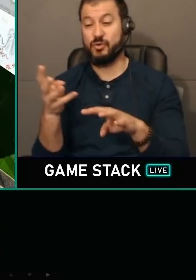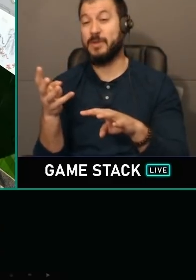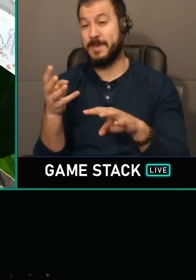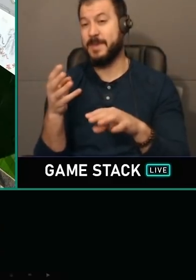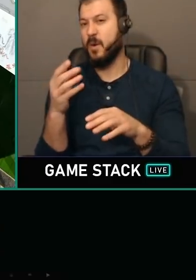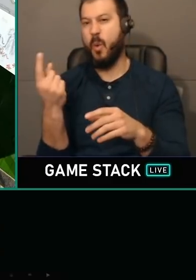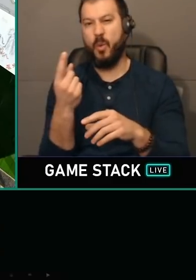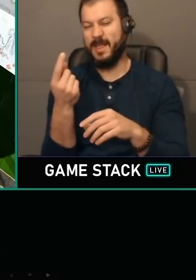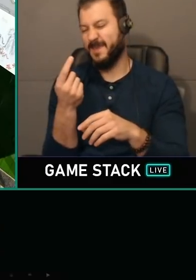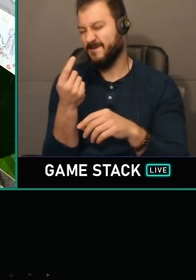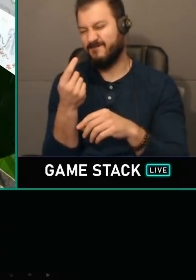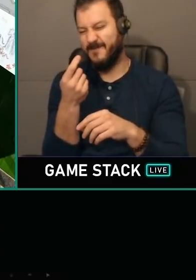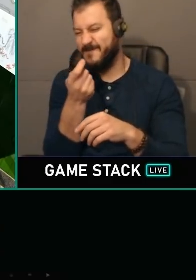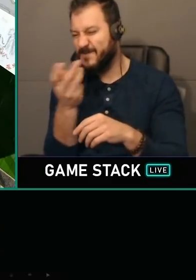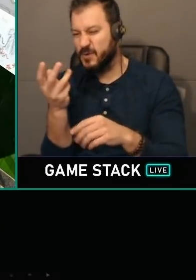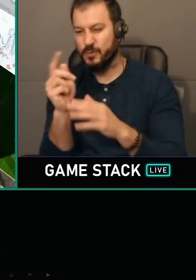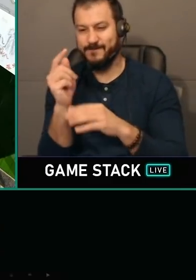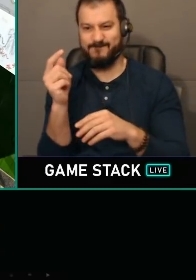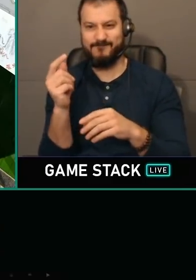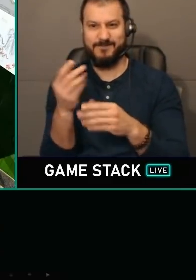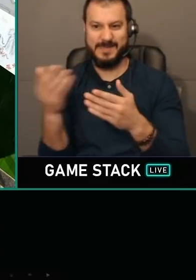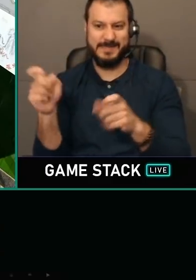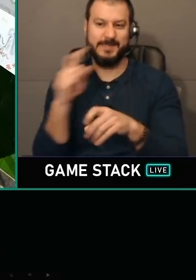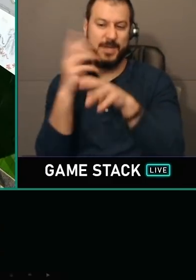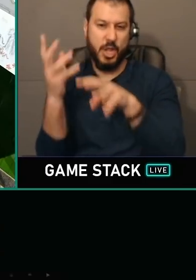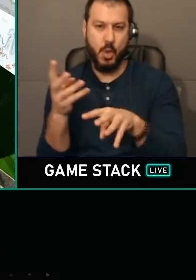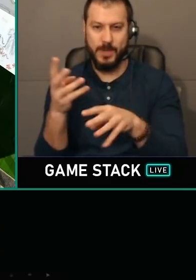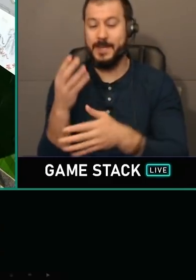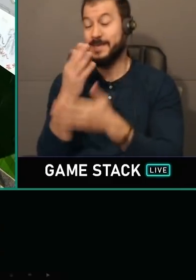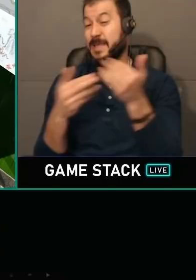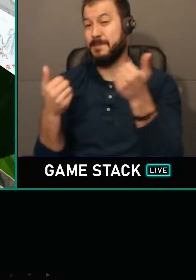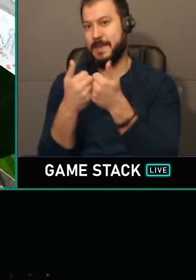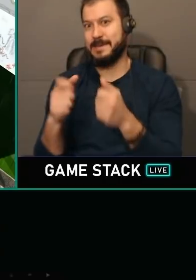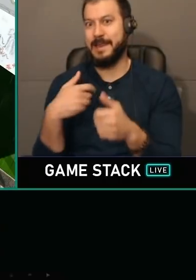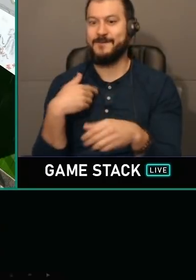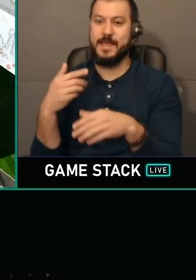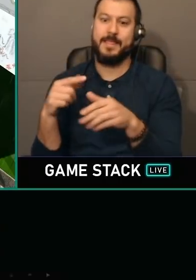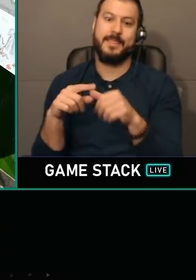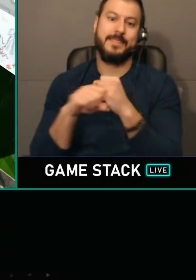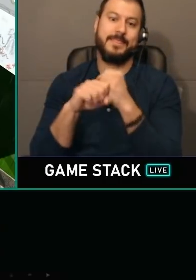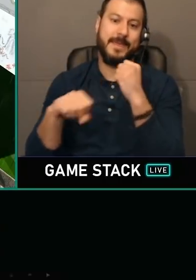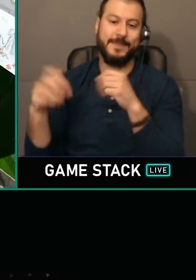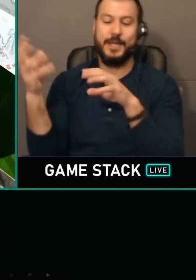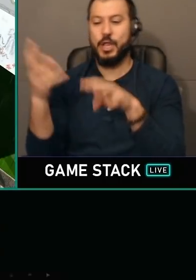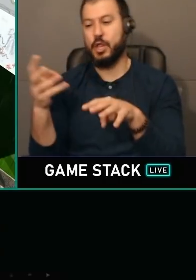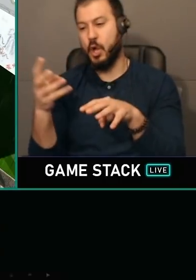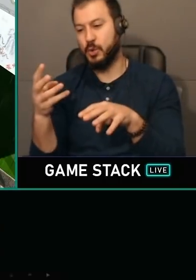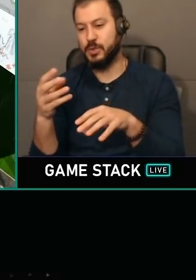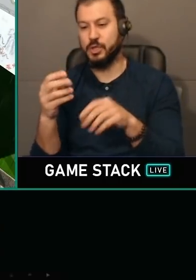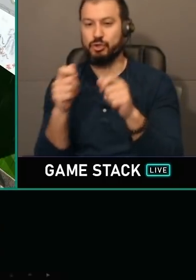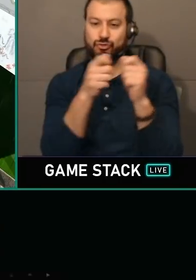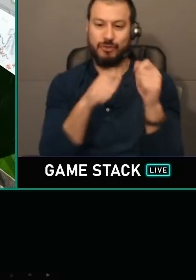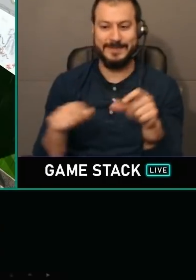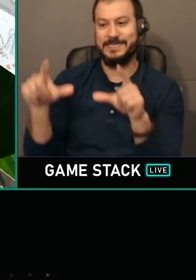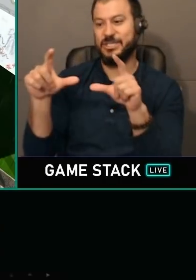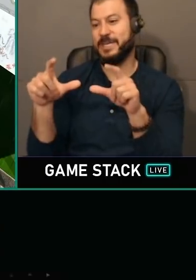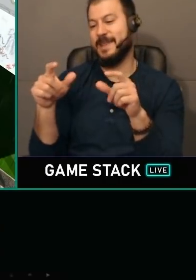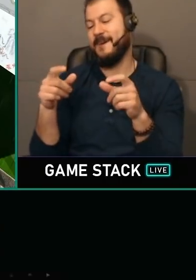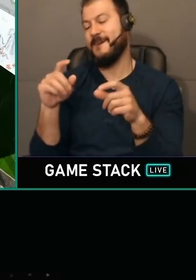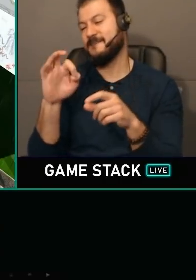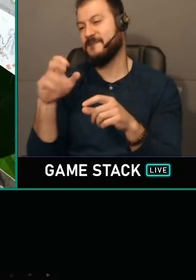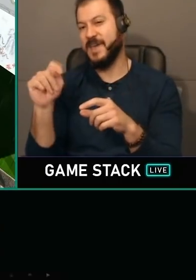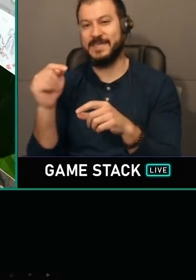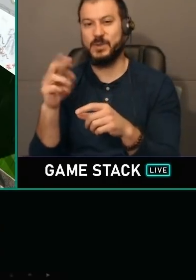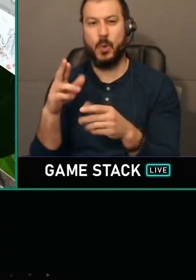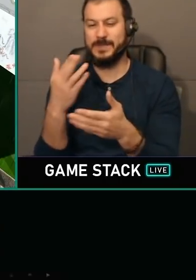needs to be loaded. Some games have to have a lengthy load screen, transition effect, or some sort of contrived gameplay